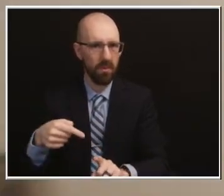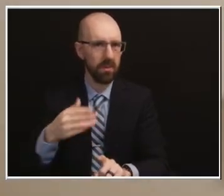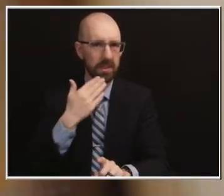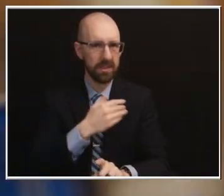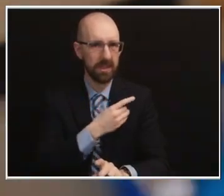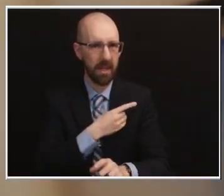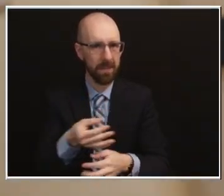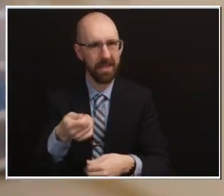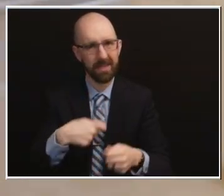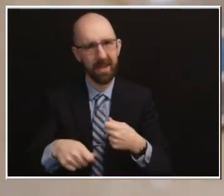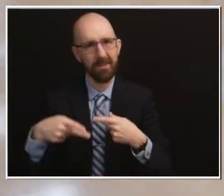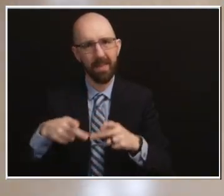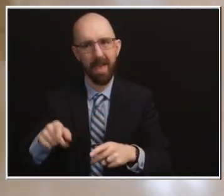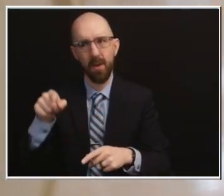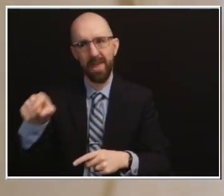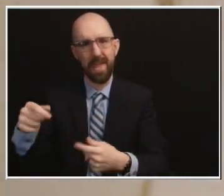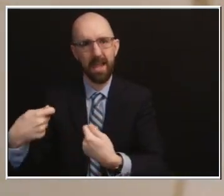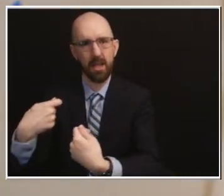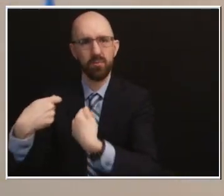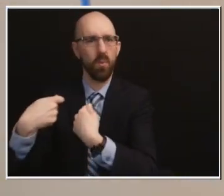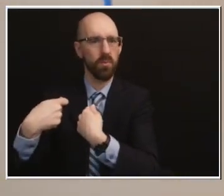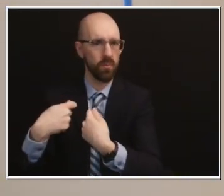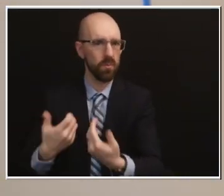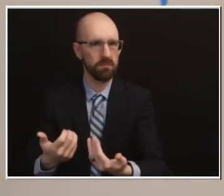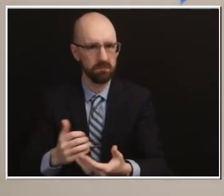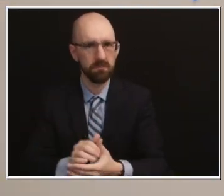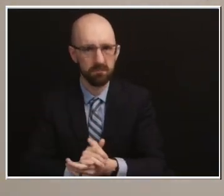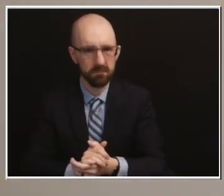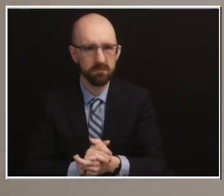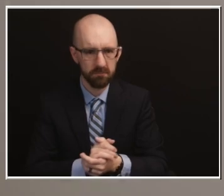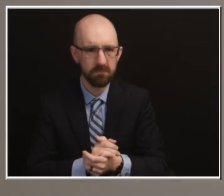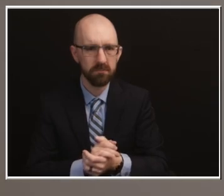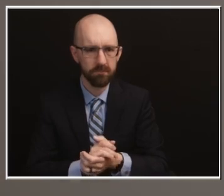than letting it control your life for you.